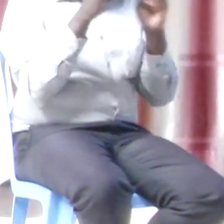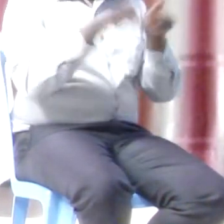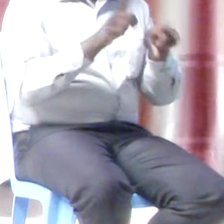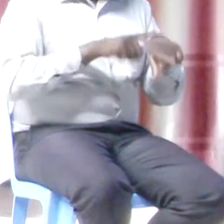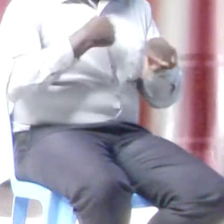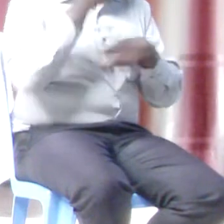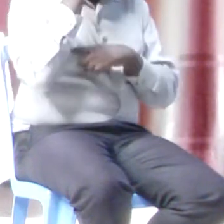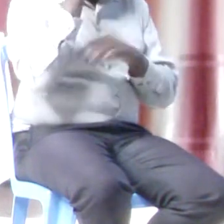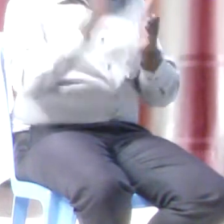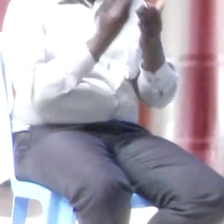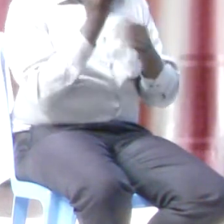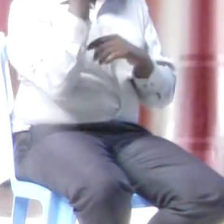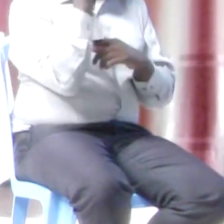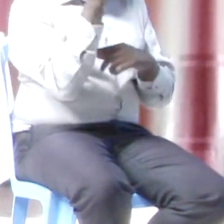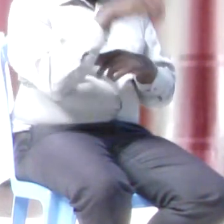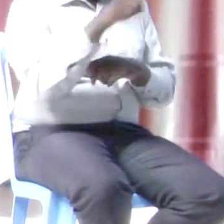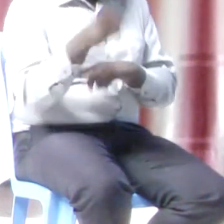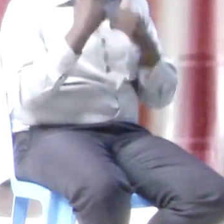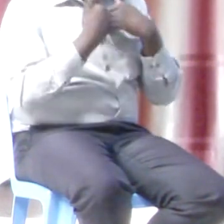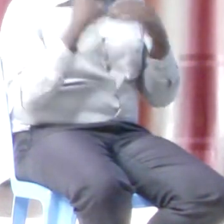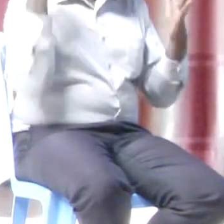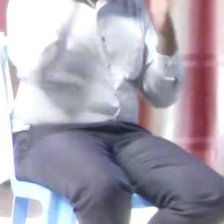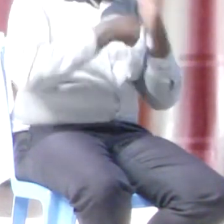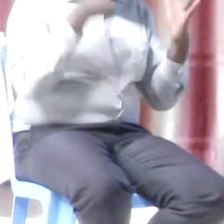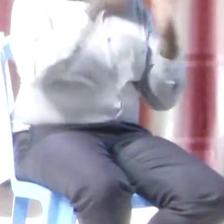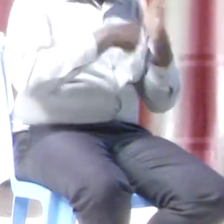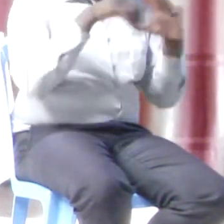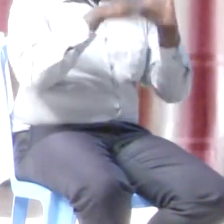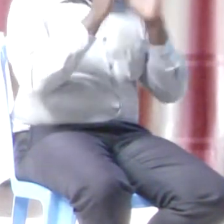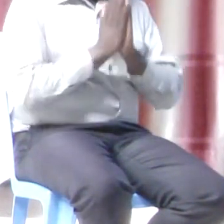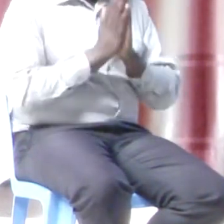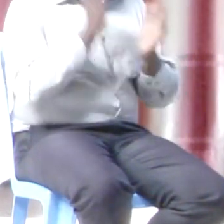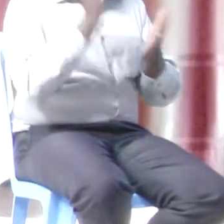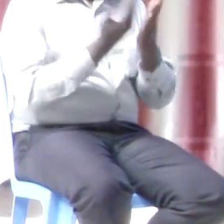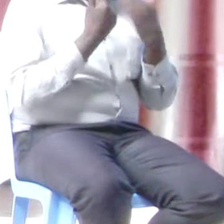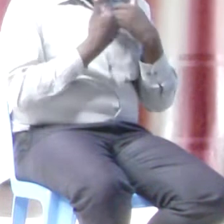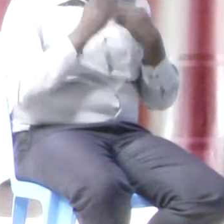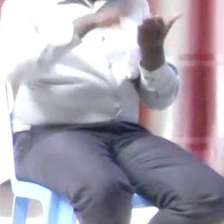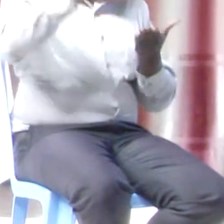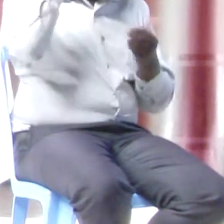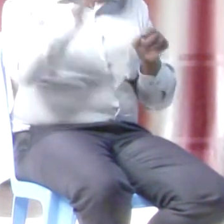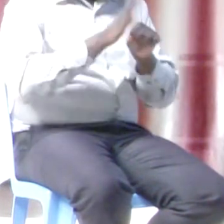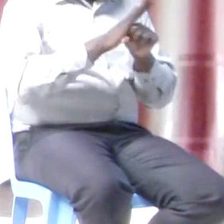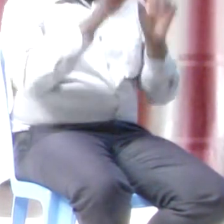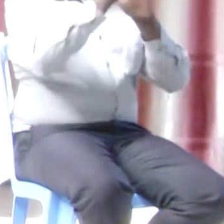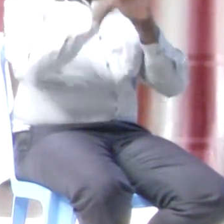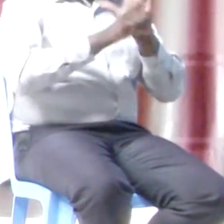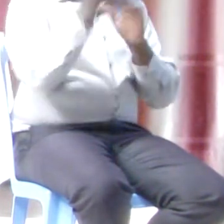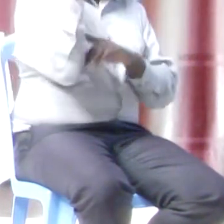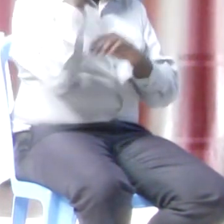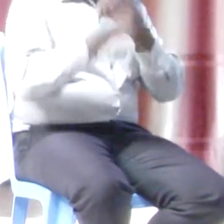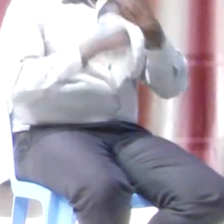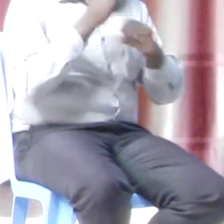know some of them have travailed in prayer. Some of them have learned so much lessons in the past